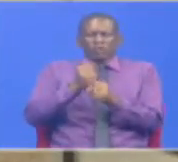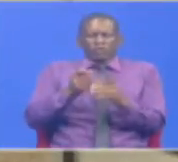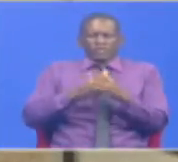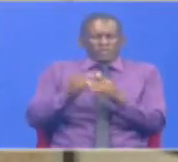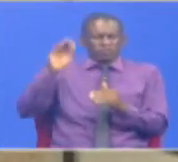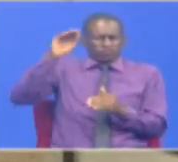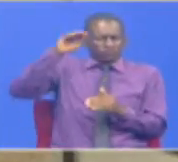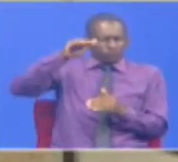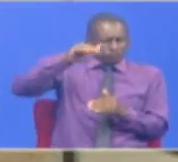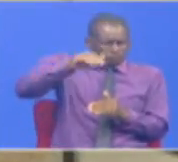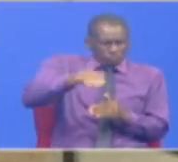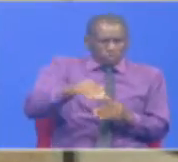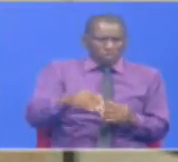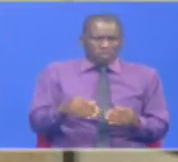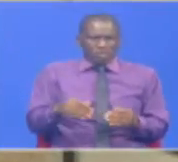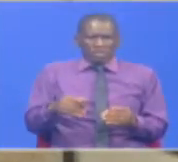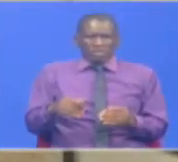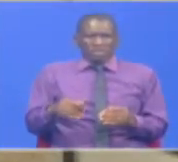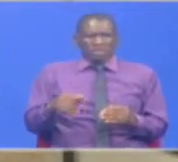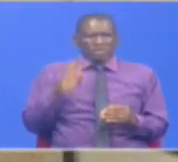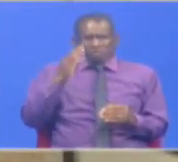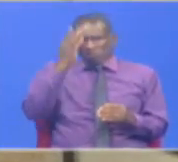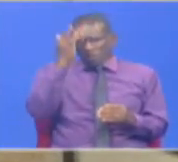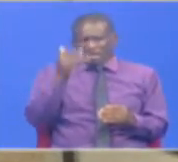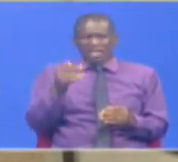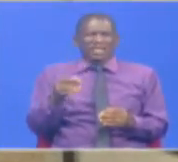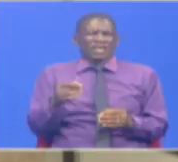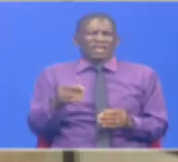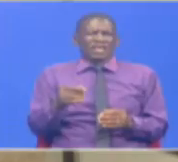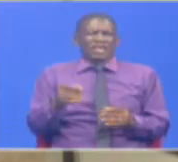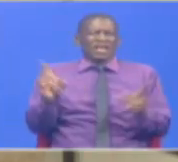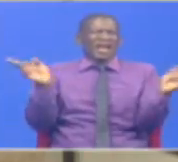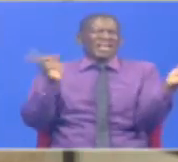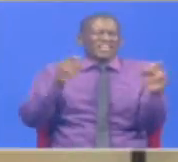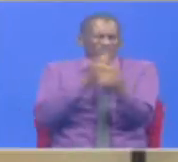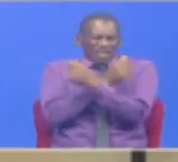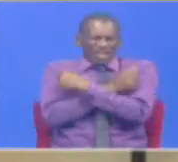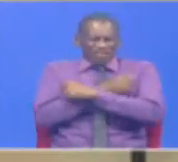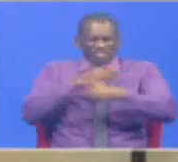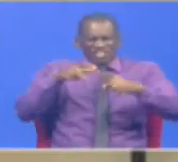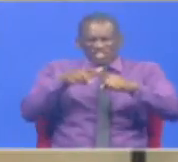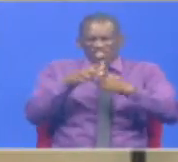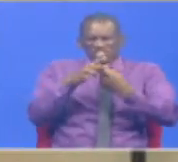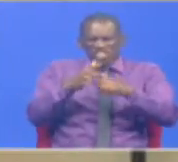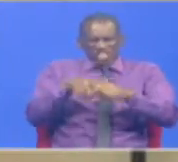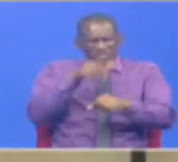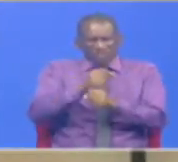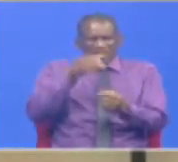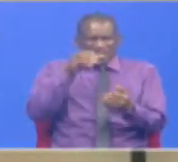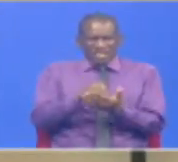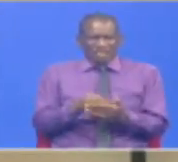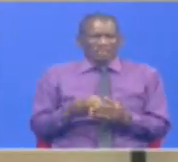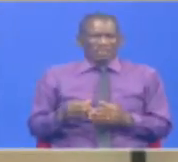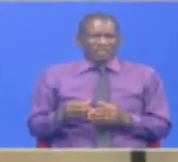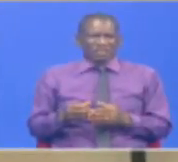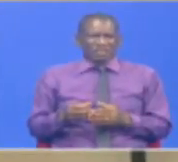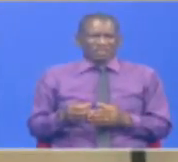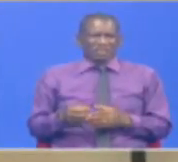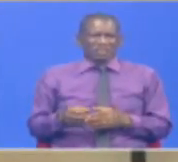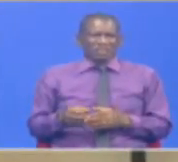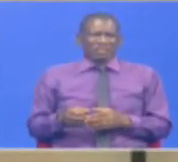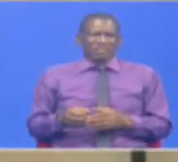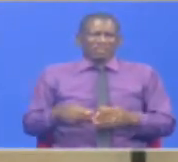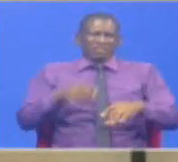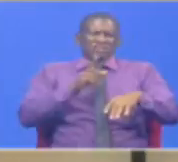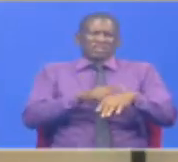believe, because I didn't have that love for engineering anymore. When I called JAB